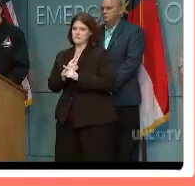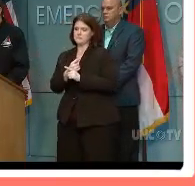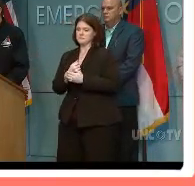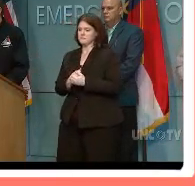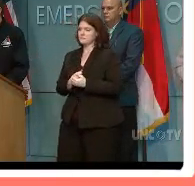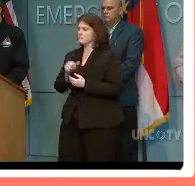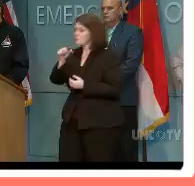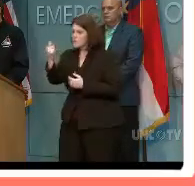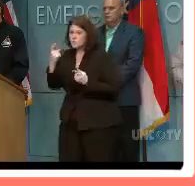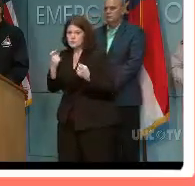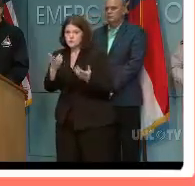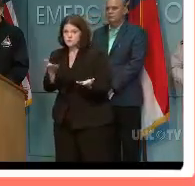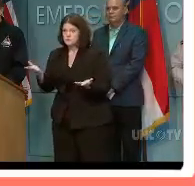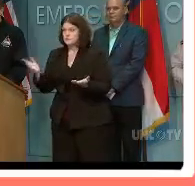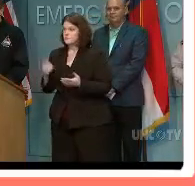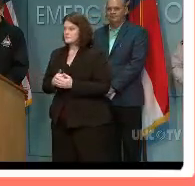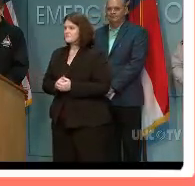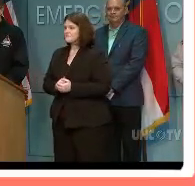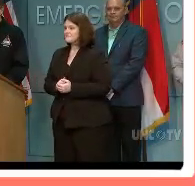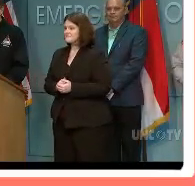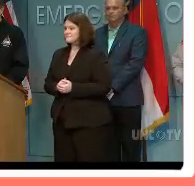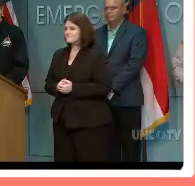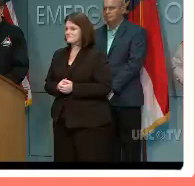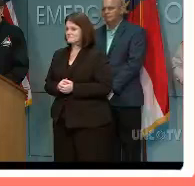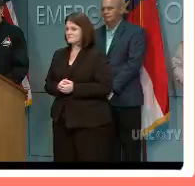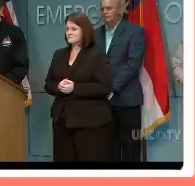Any other questions people have?